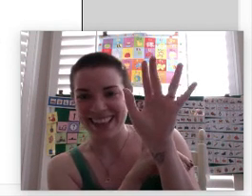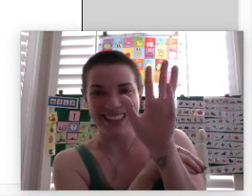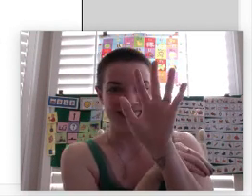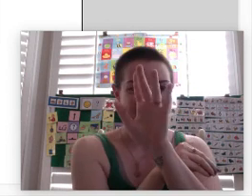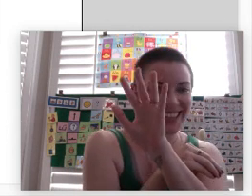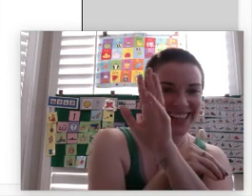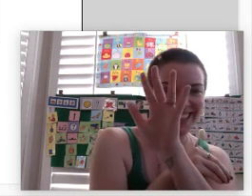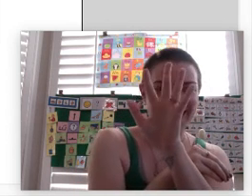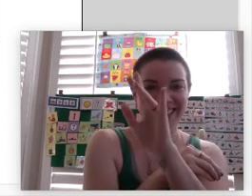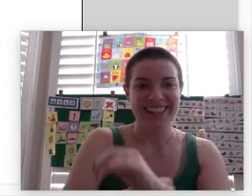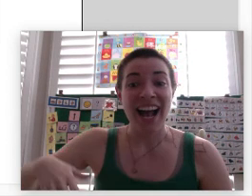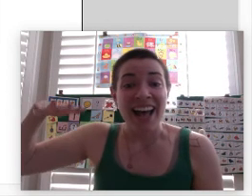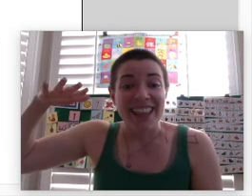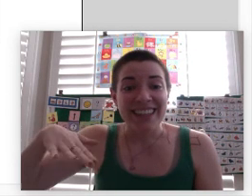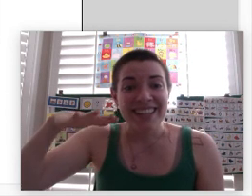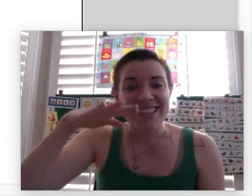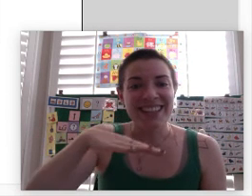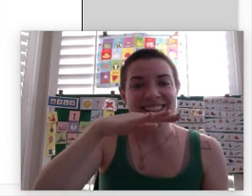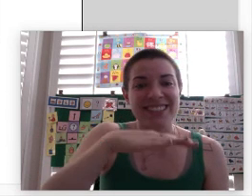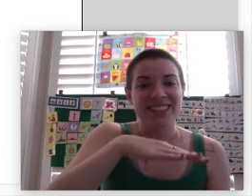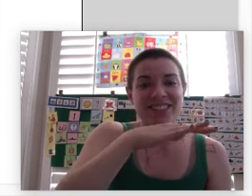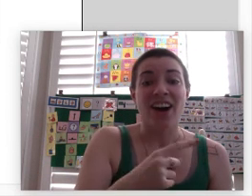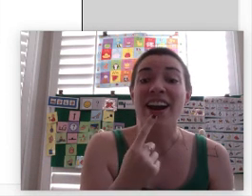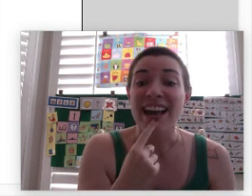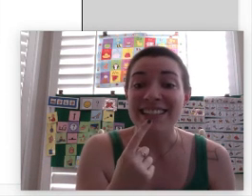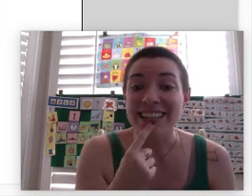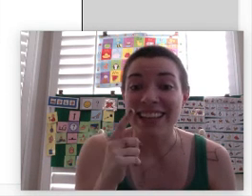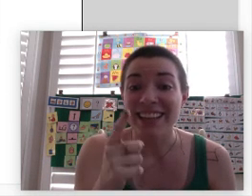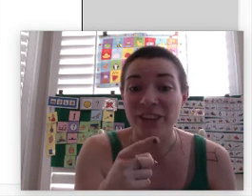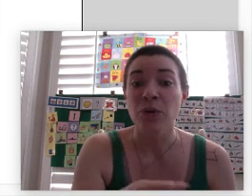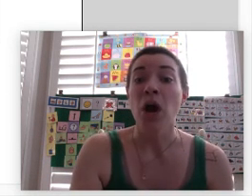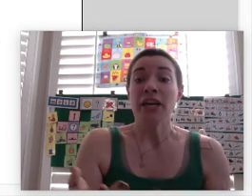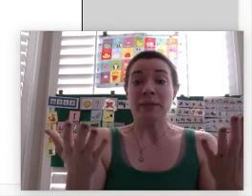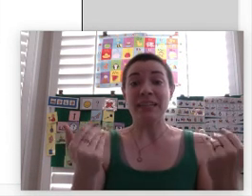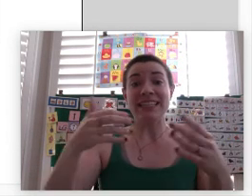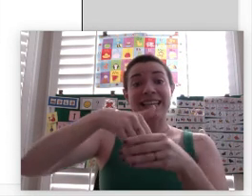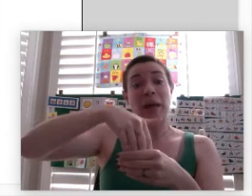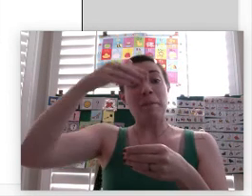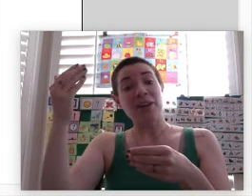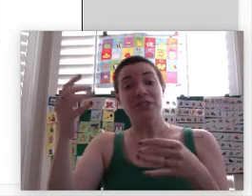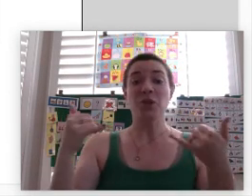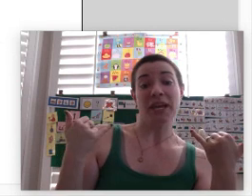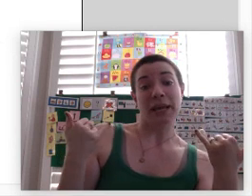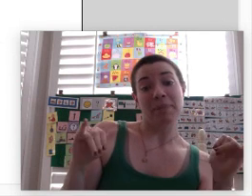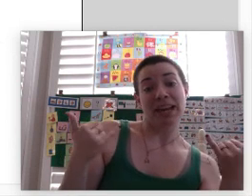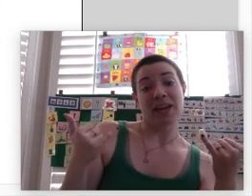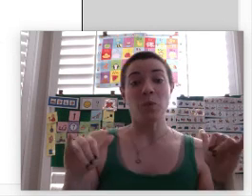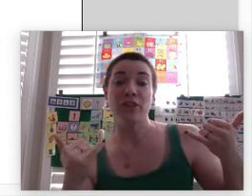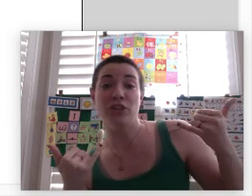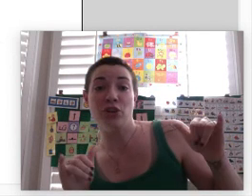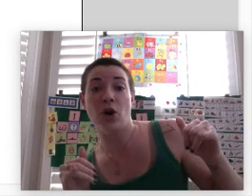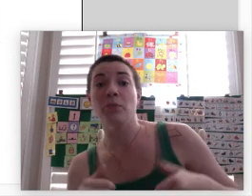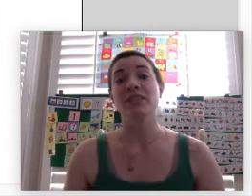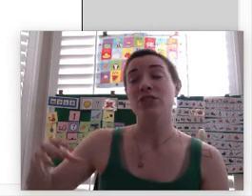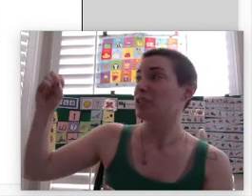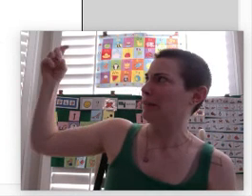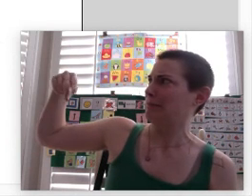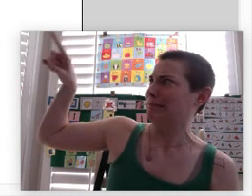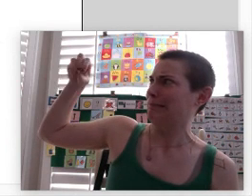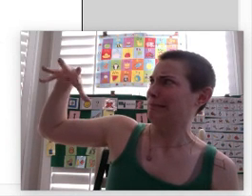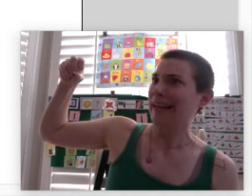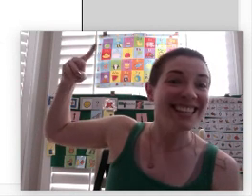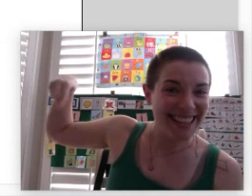behind the tree. These little children are asking you to please come out so we can play with you. Oh, Mr.